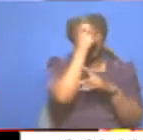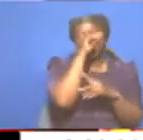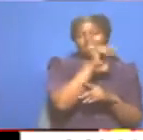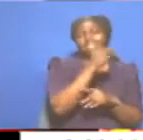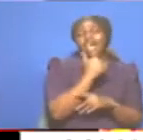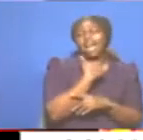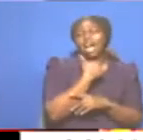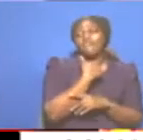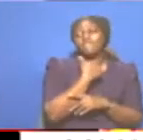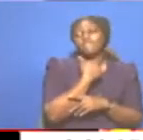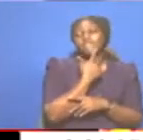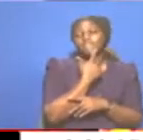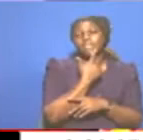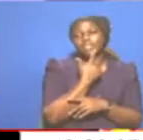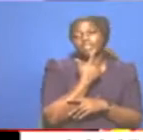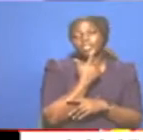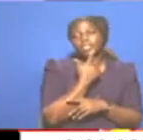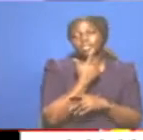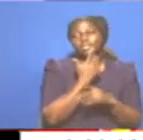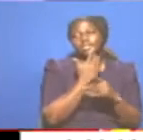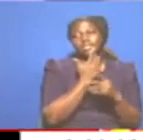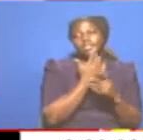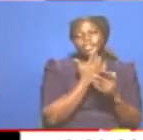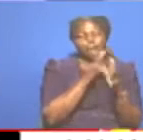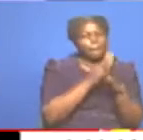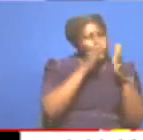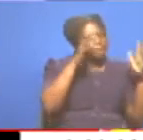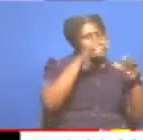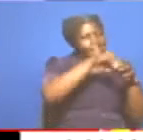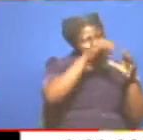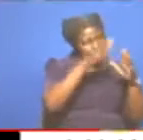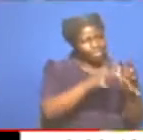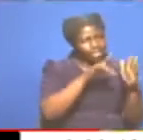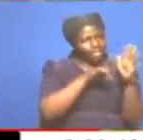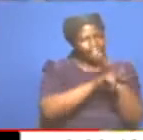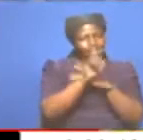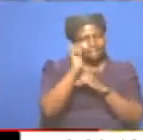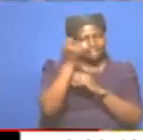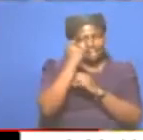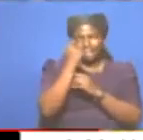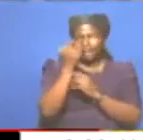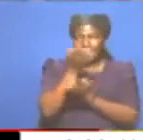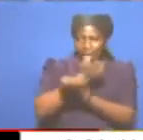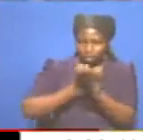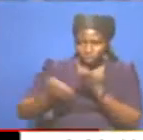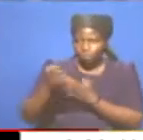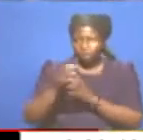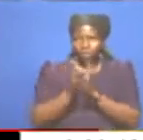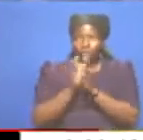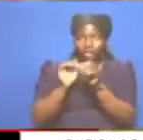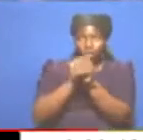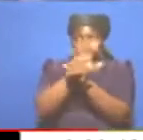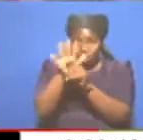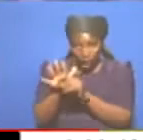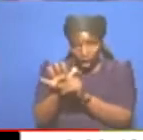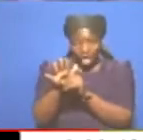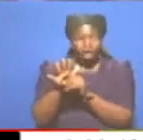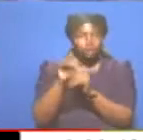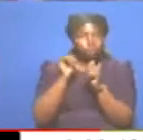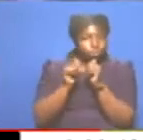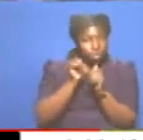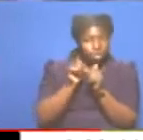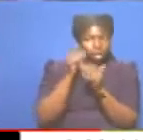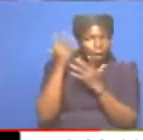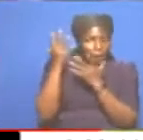been a major investor in the Kenyan economy. And with the coronavirus pandemic that brought a